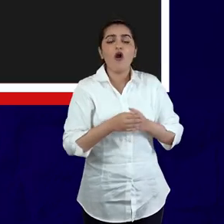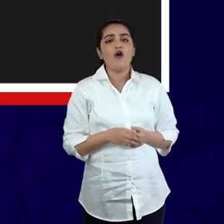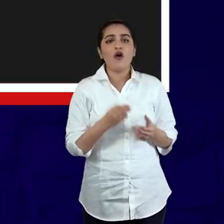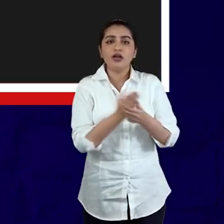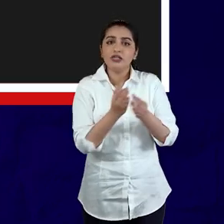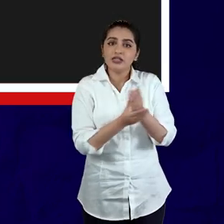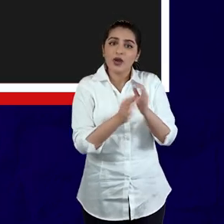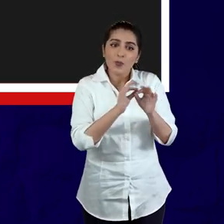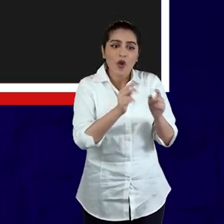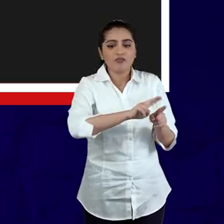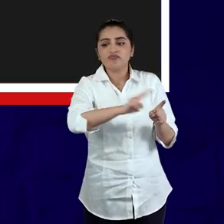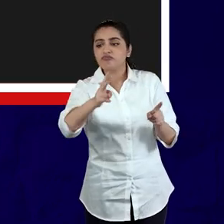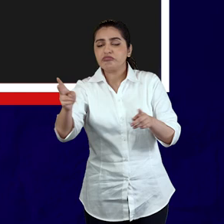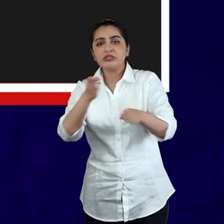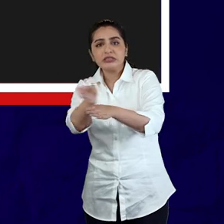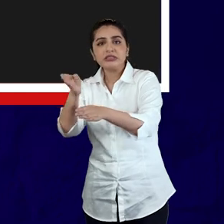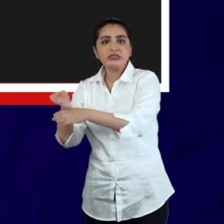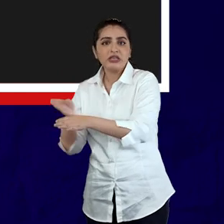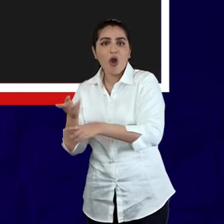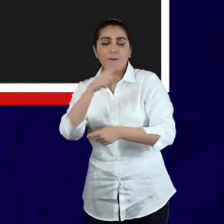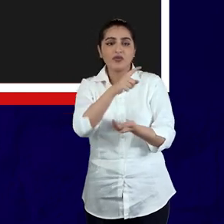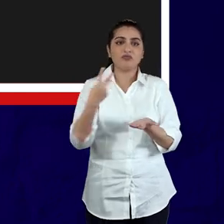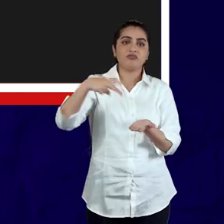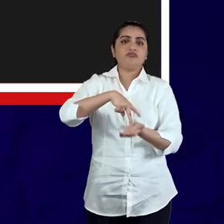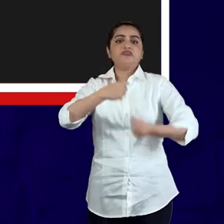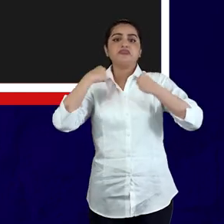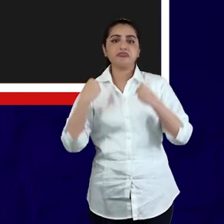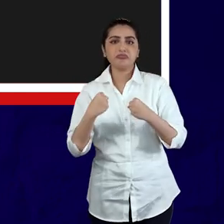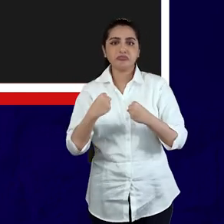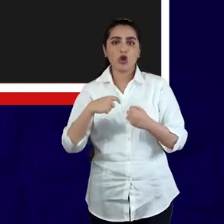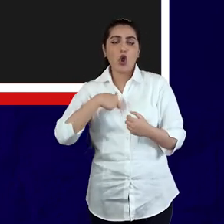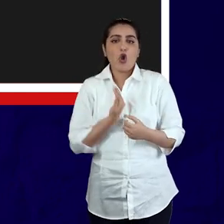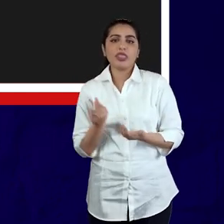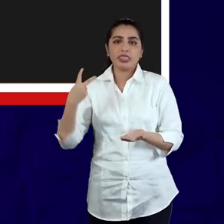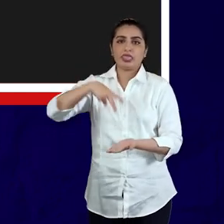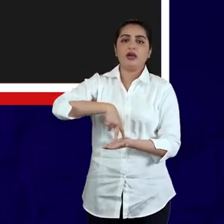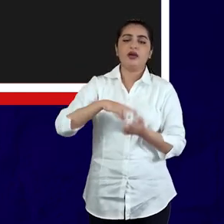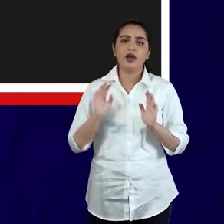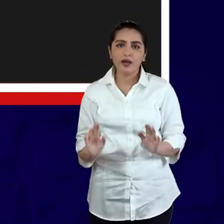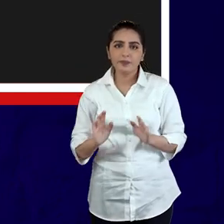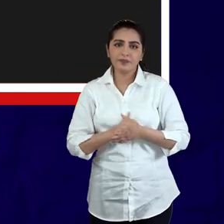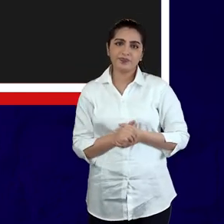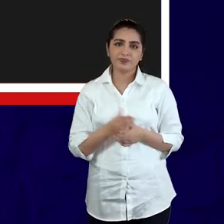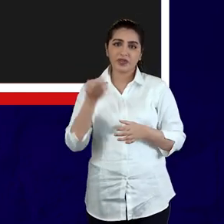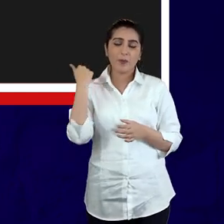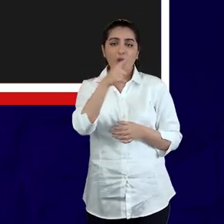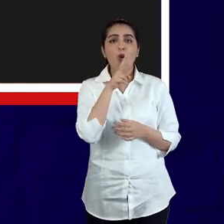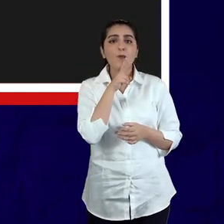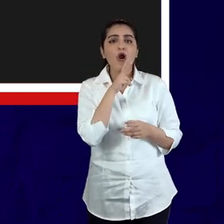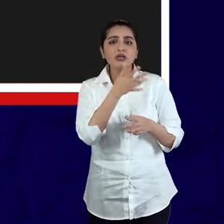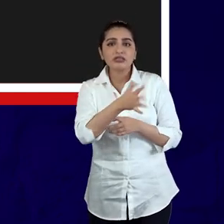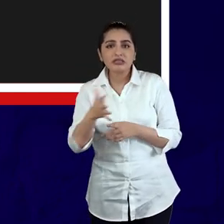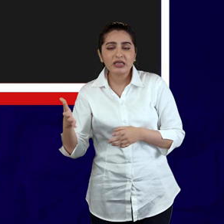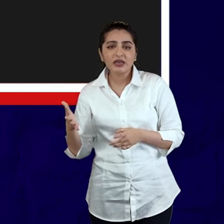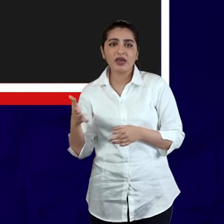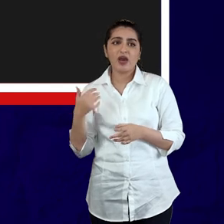the skills that they'll pass on, where they feel that independence. But I guess we spoke about various